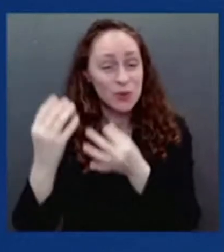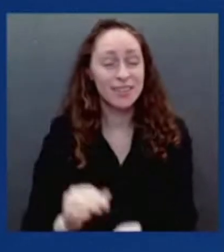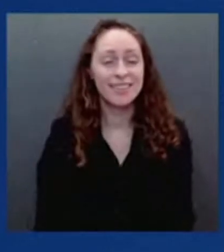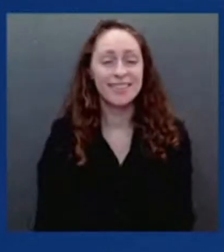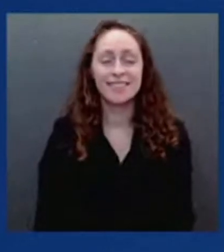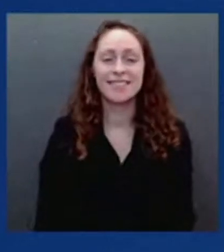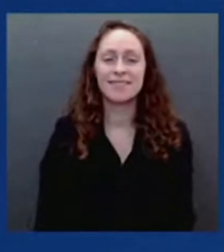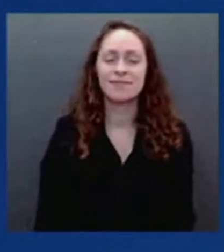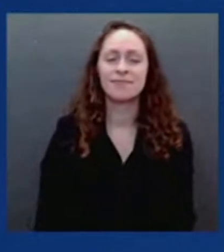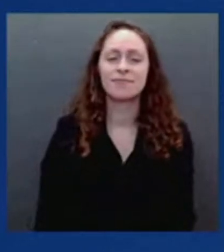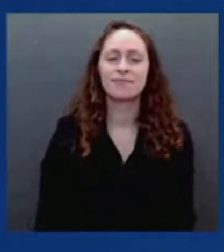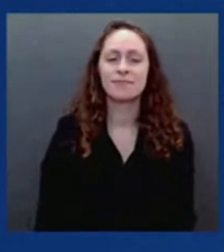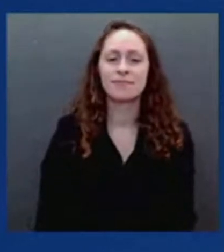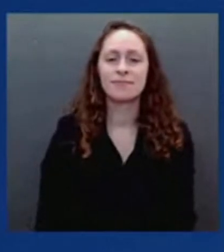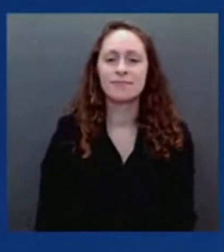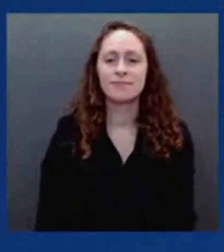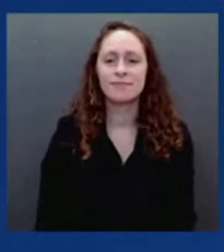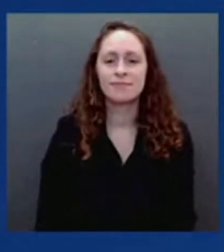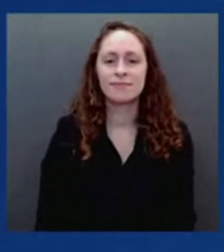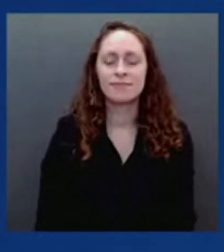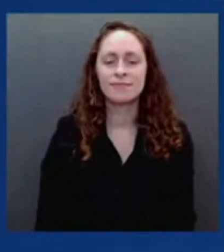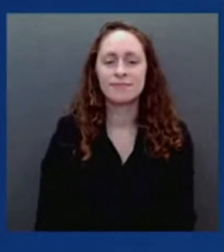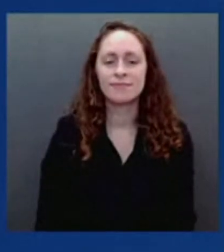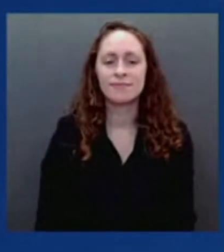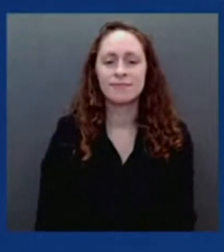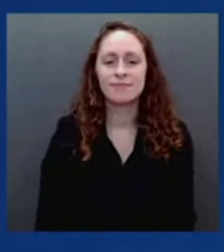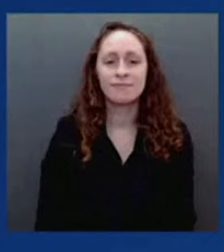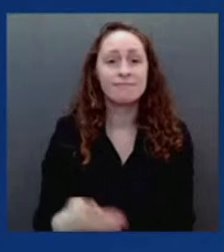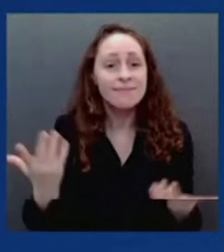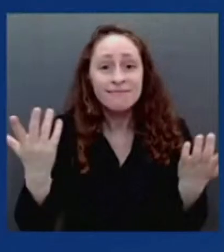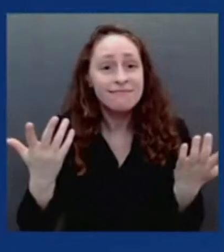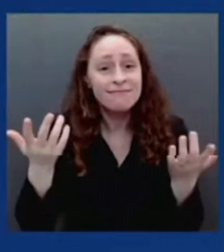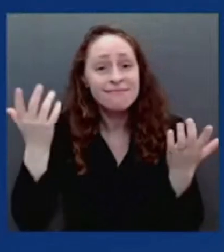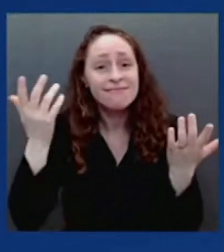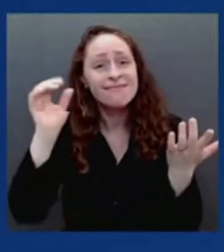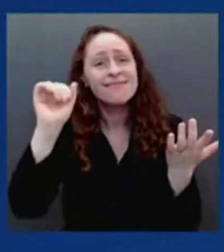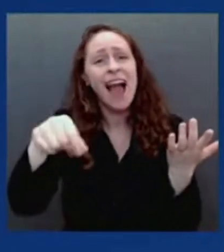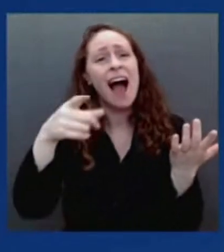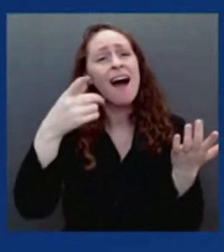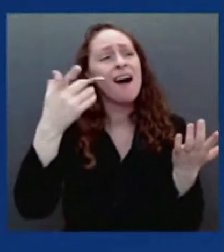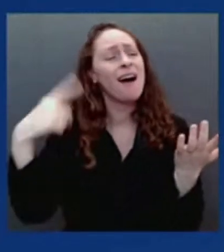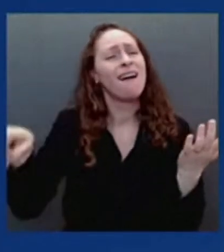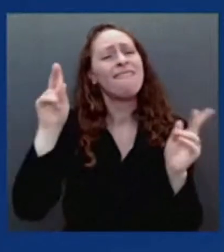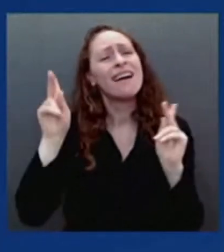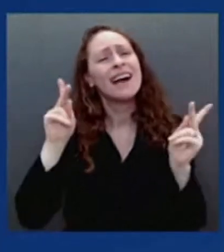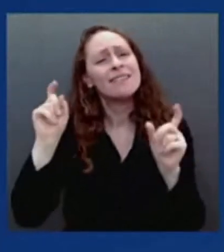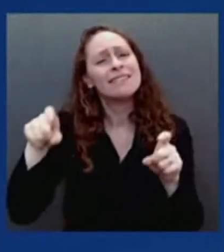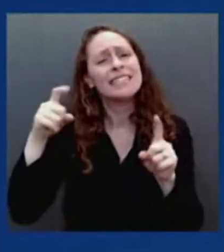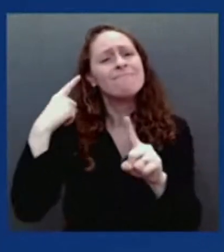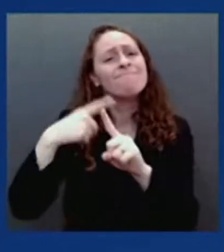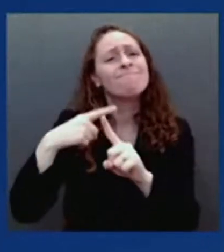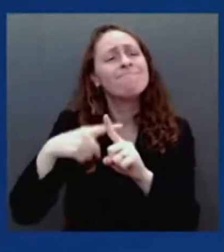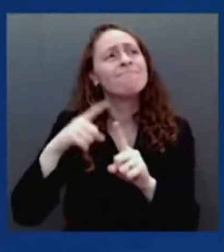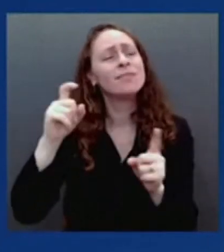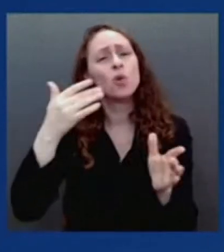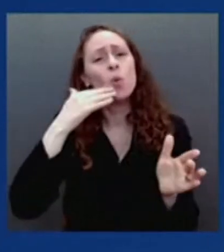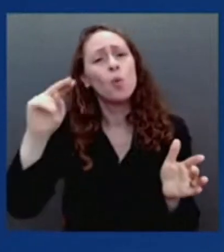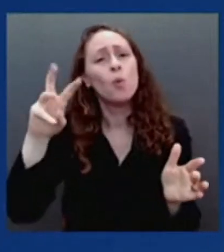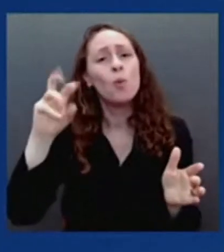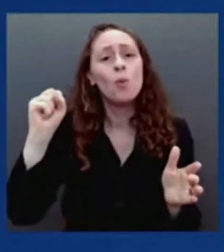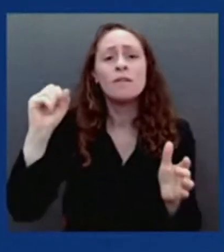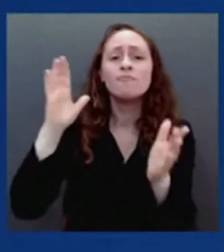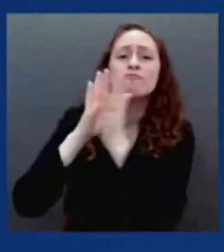hope to, book travel and, take off masks and return to normal lives and